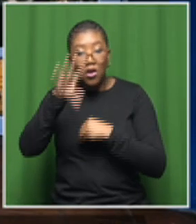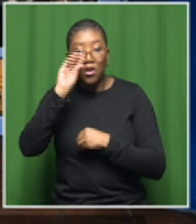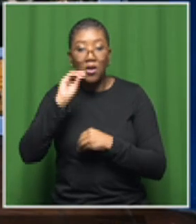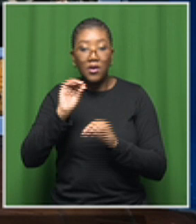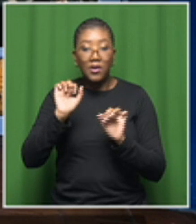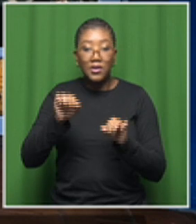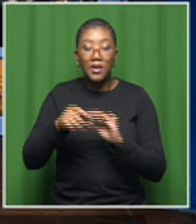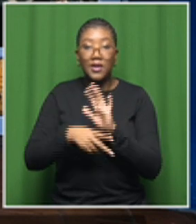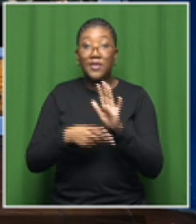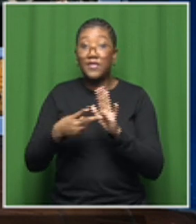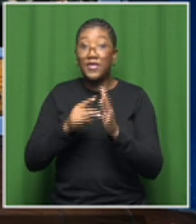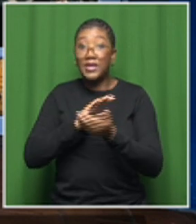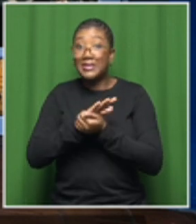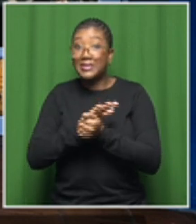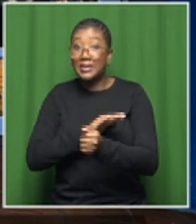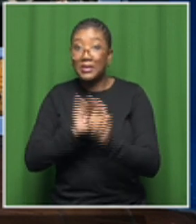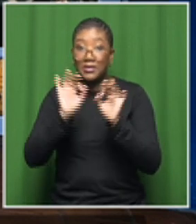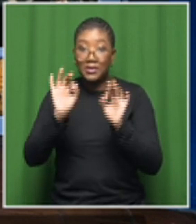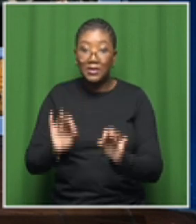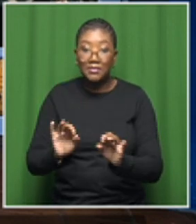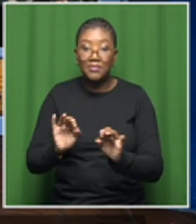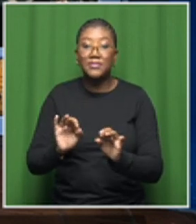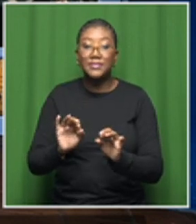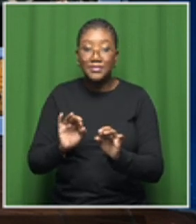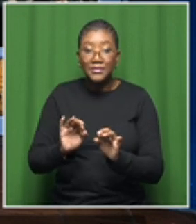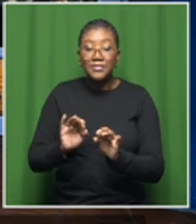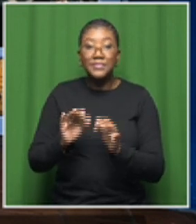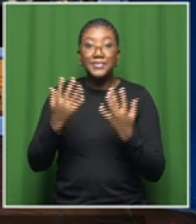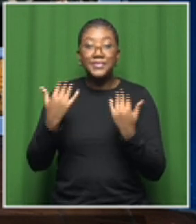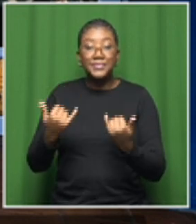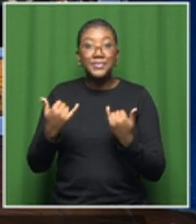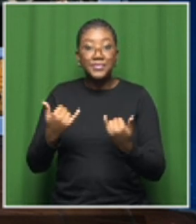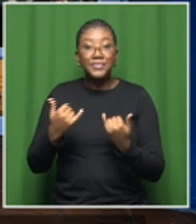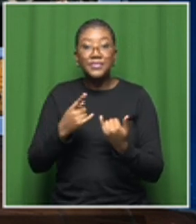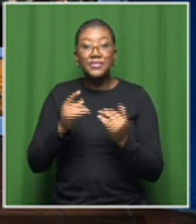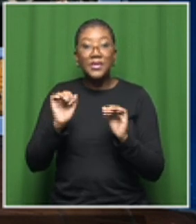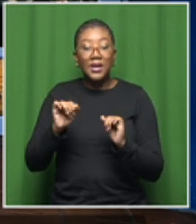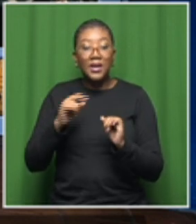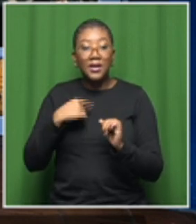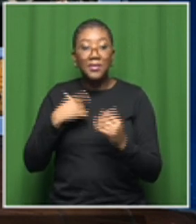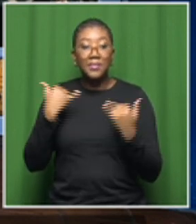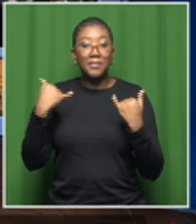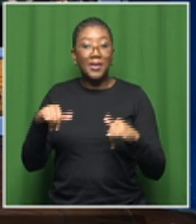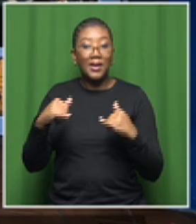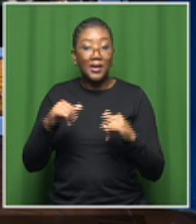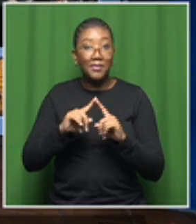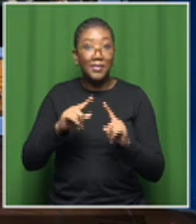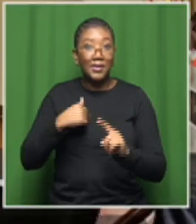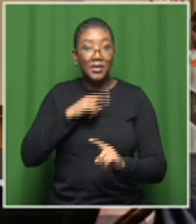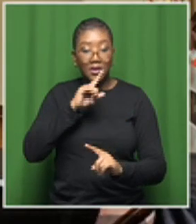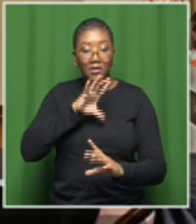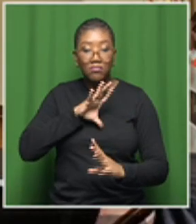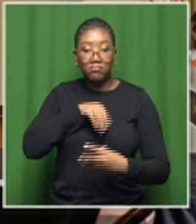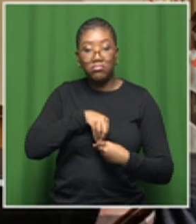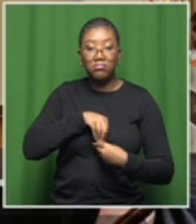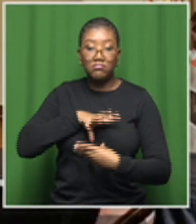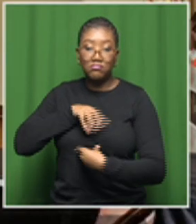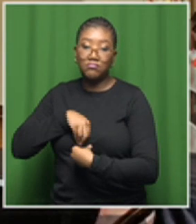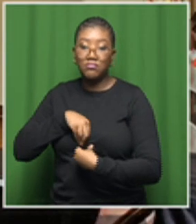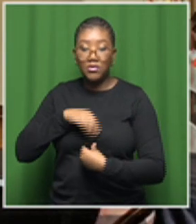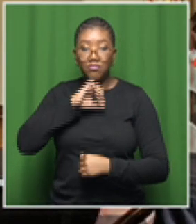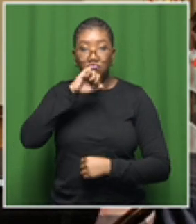life skills and, come and play and figure out where they fit in best. There's no right or wrong way to do